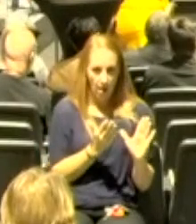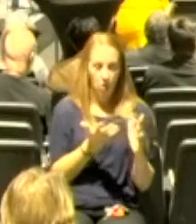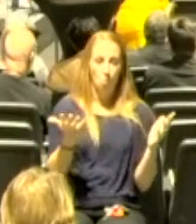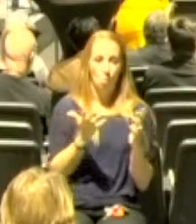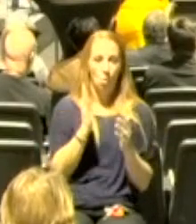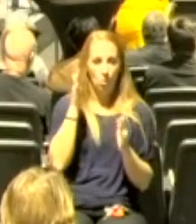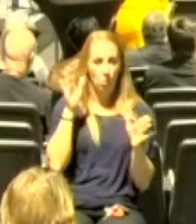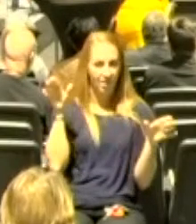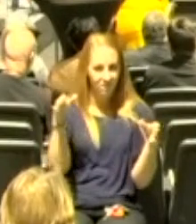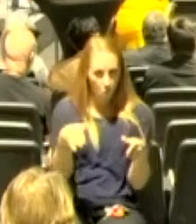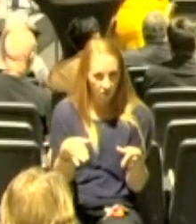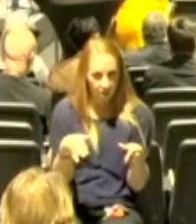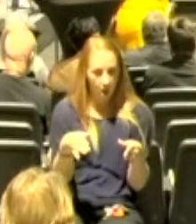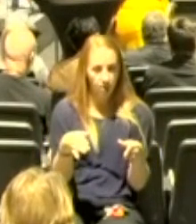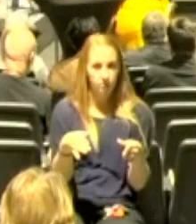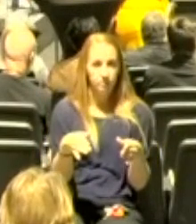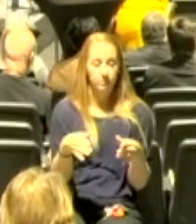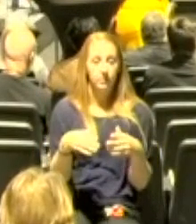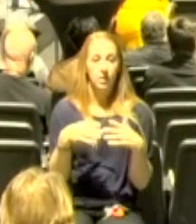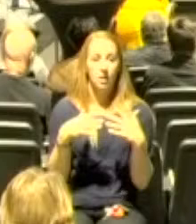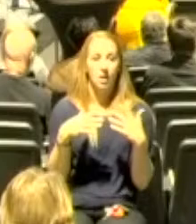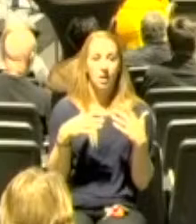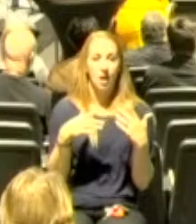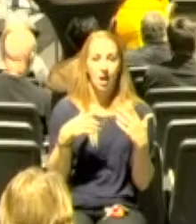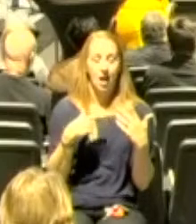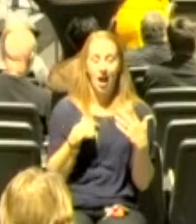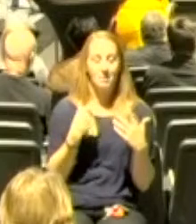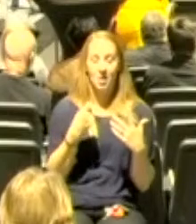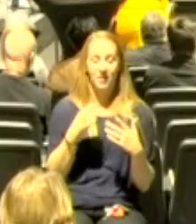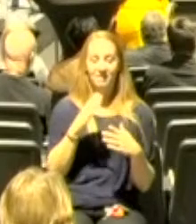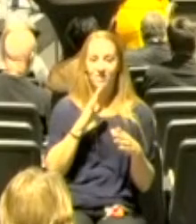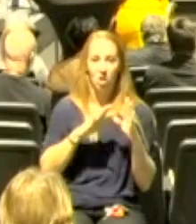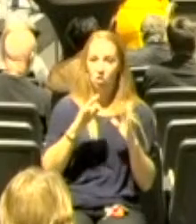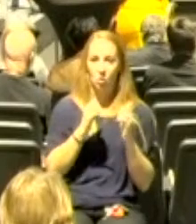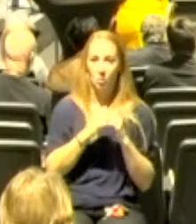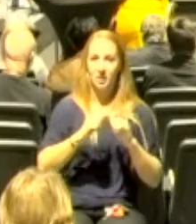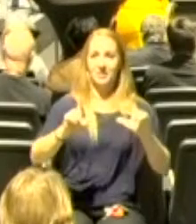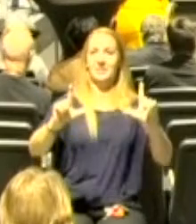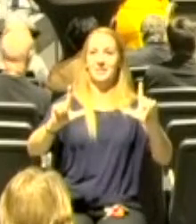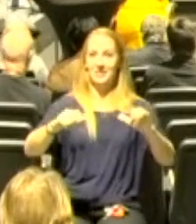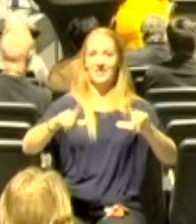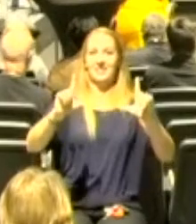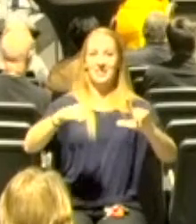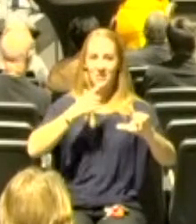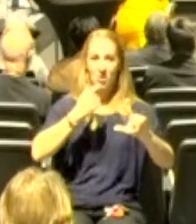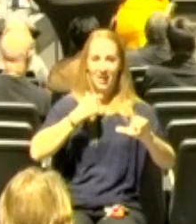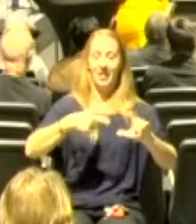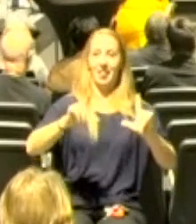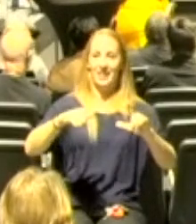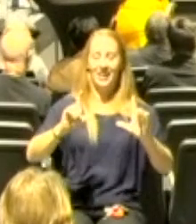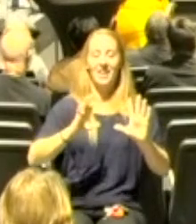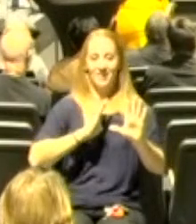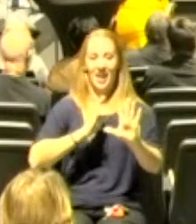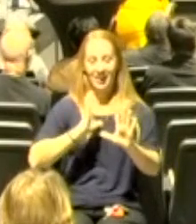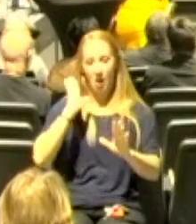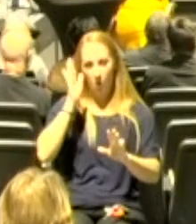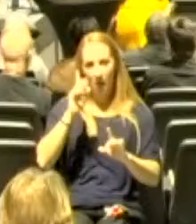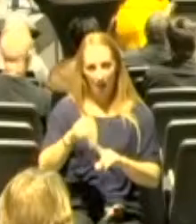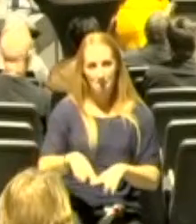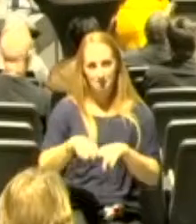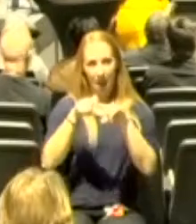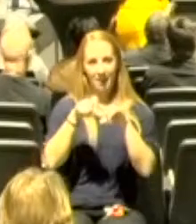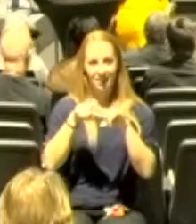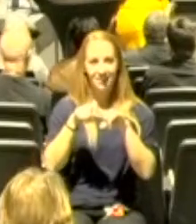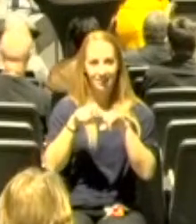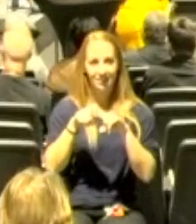focused on. And with that, because I'm a little flustered with the red folder in my face, I'm gonna pause